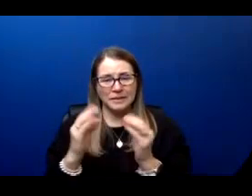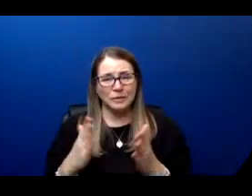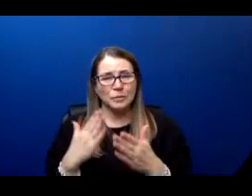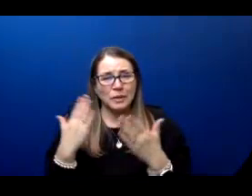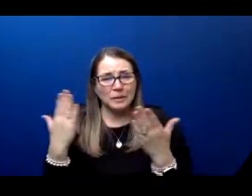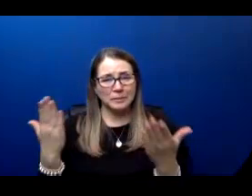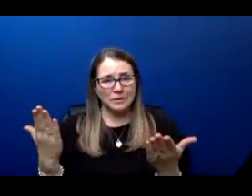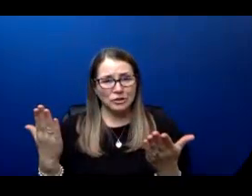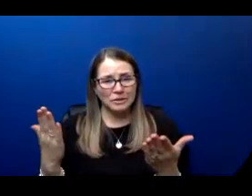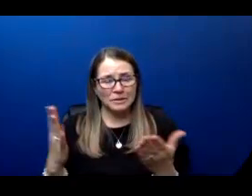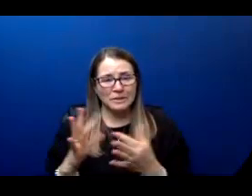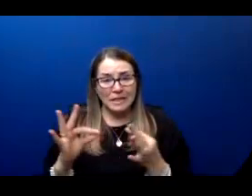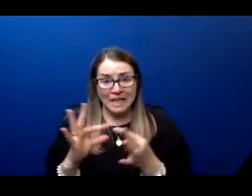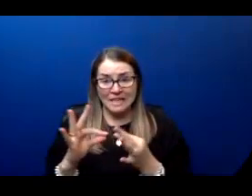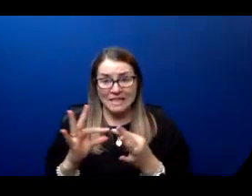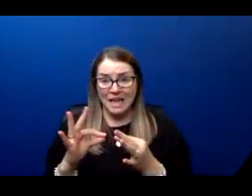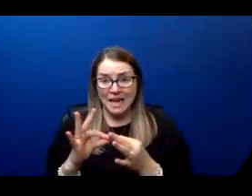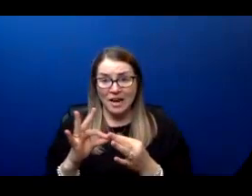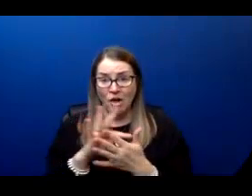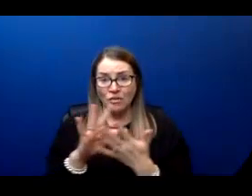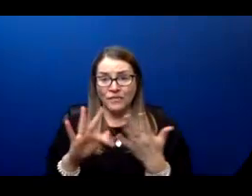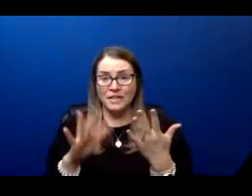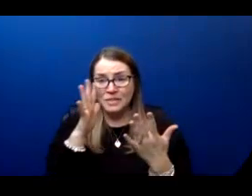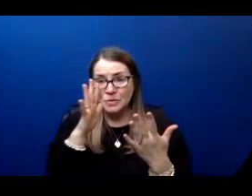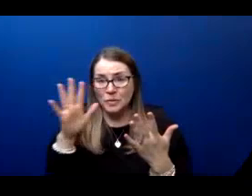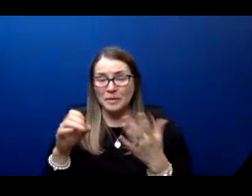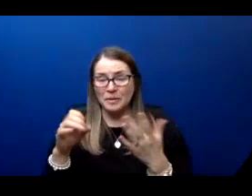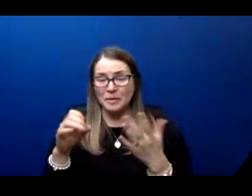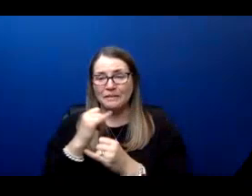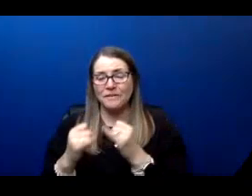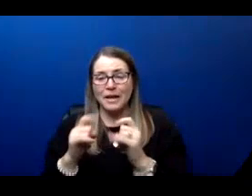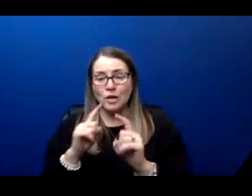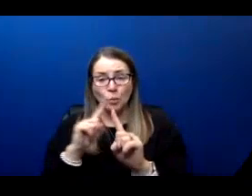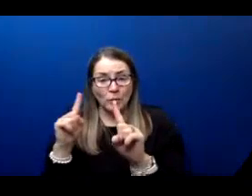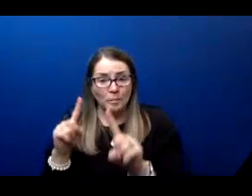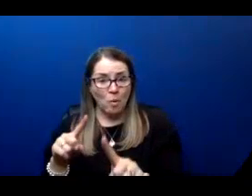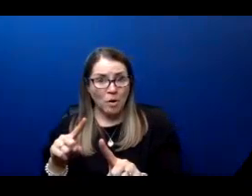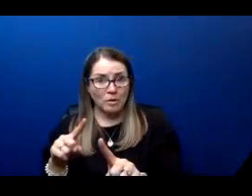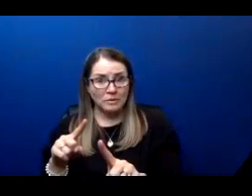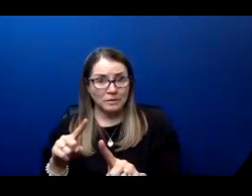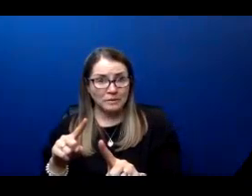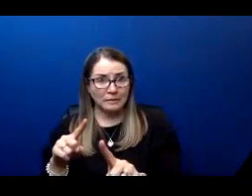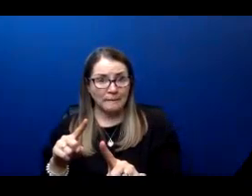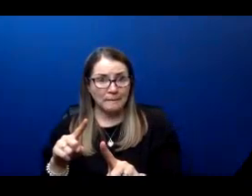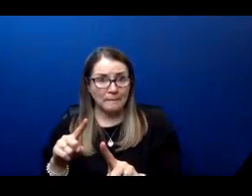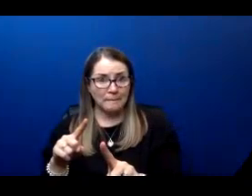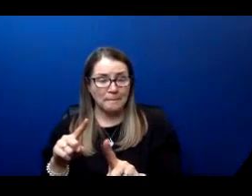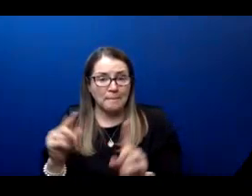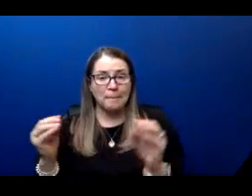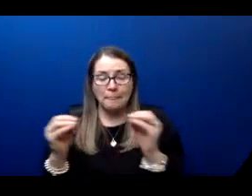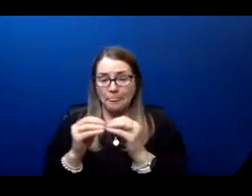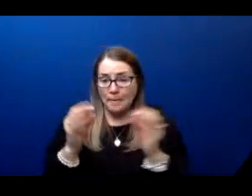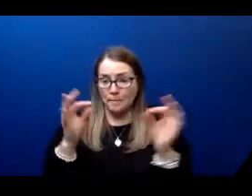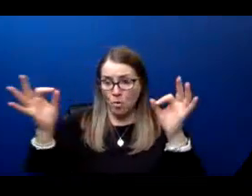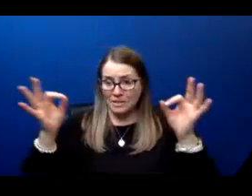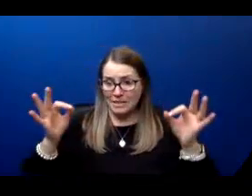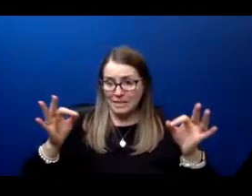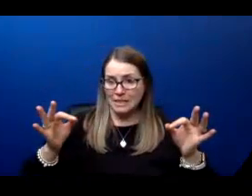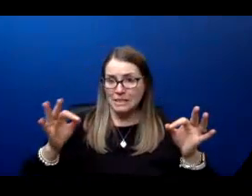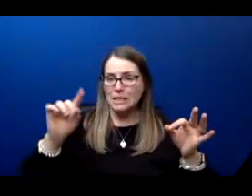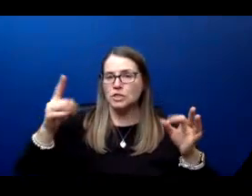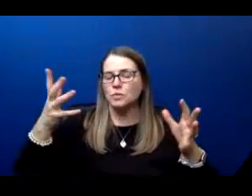recommendations that, like I say, all of those will be in the final report. So there'll be more details in there. I just wanted to